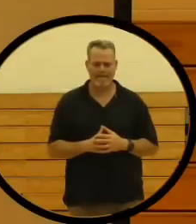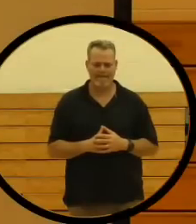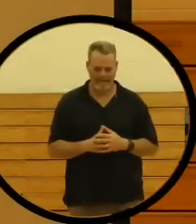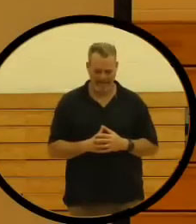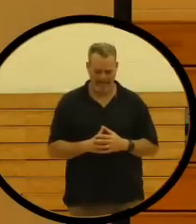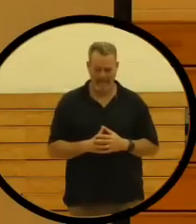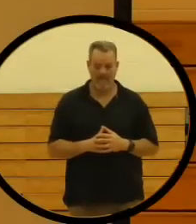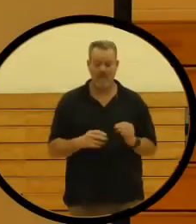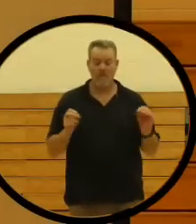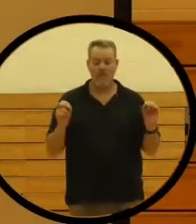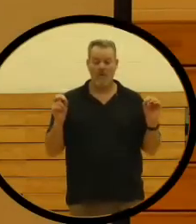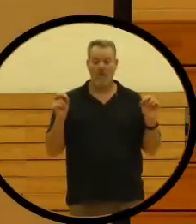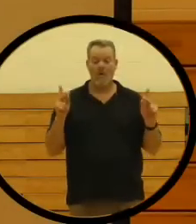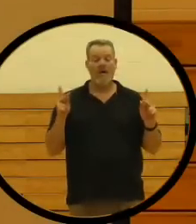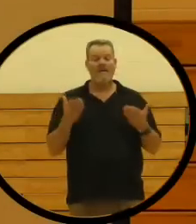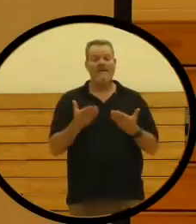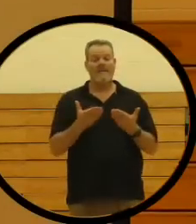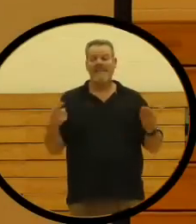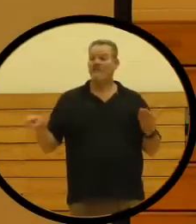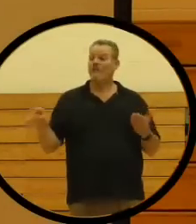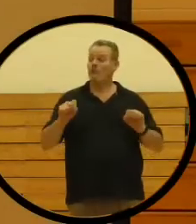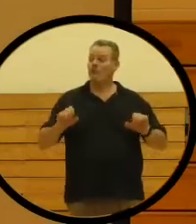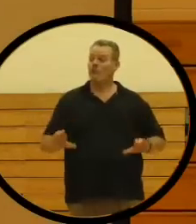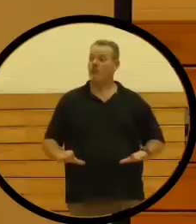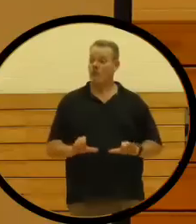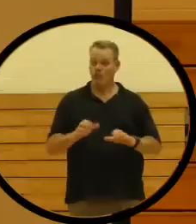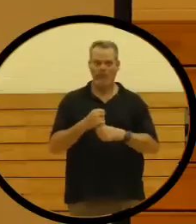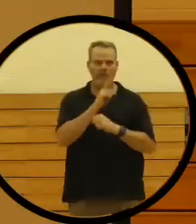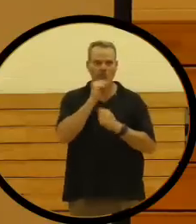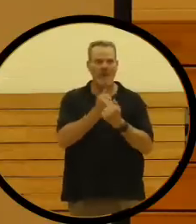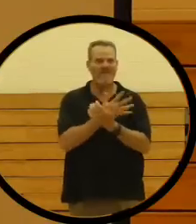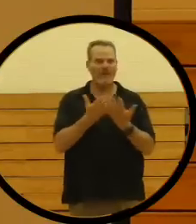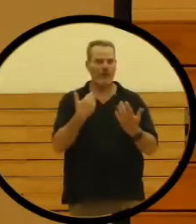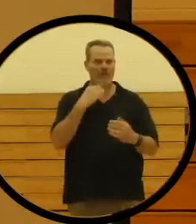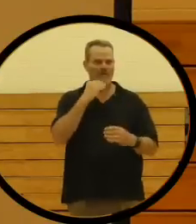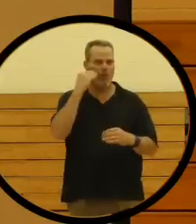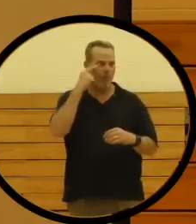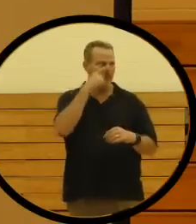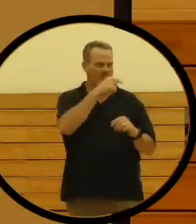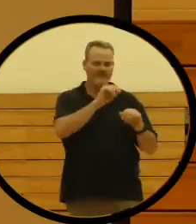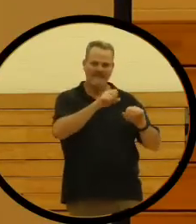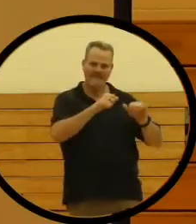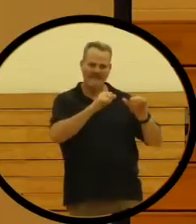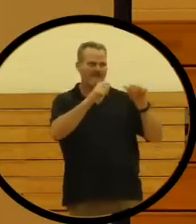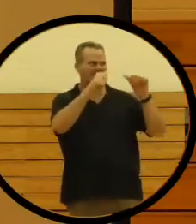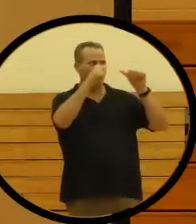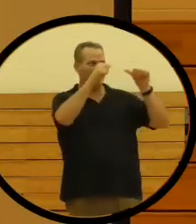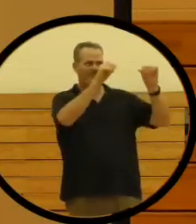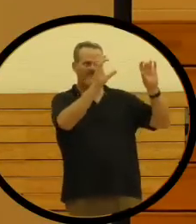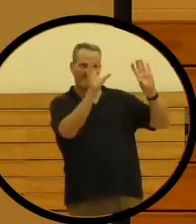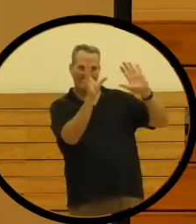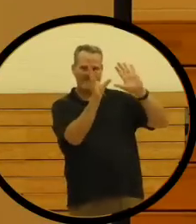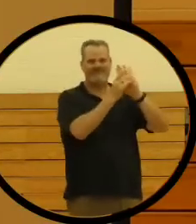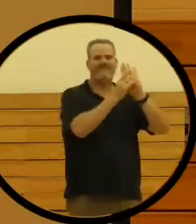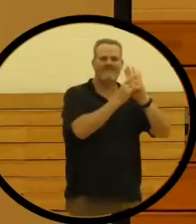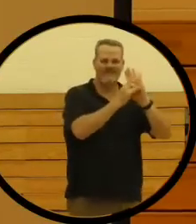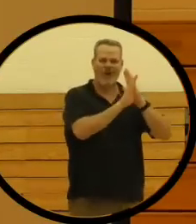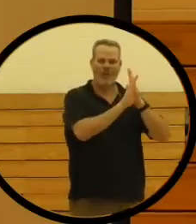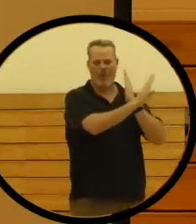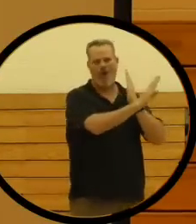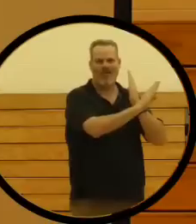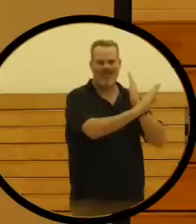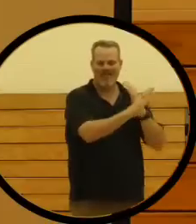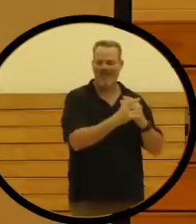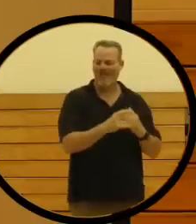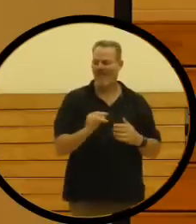Okay, so things that you can do is make sure everything that you've got in your house is secured to walls. Lots of things you don't